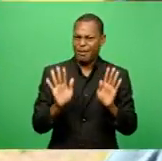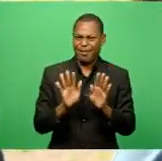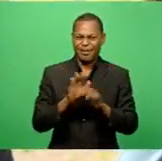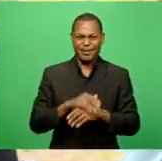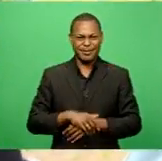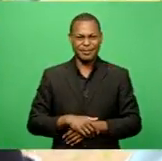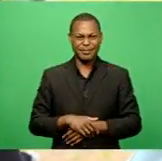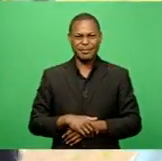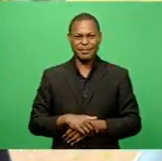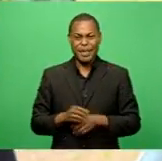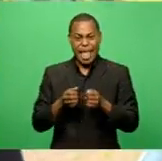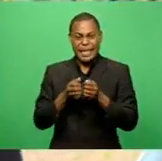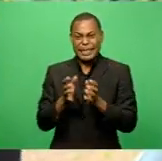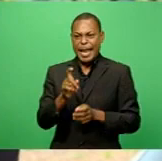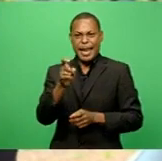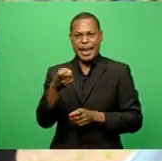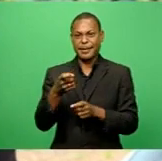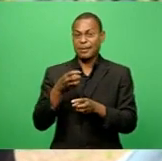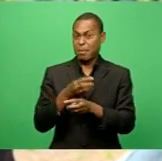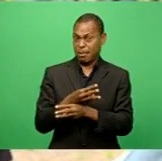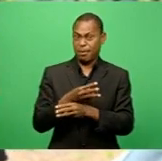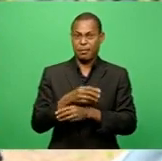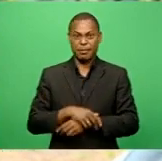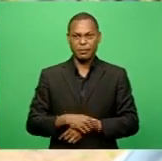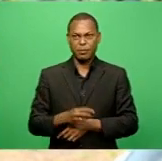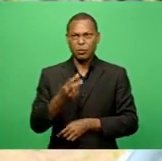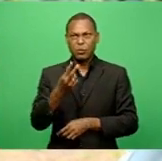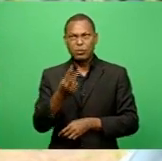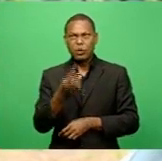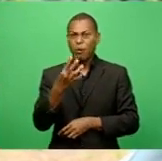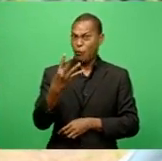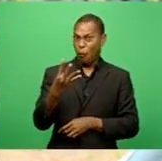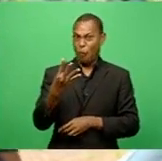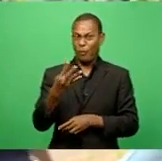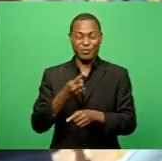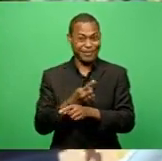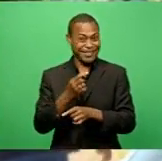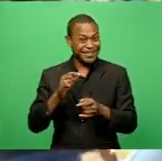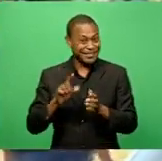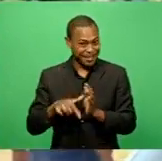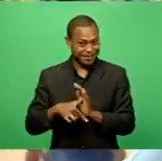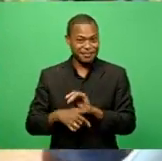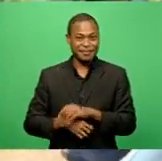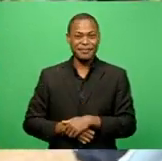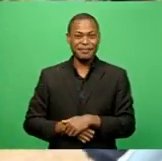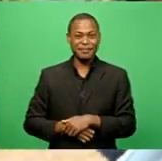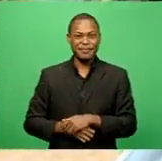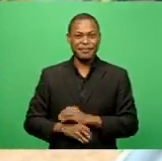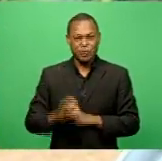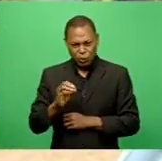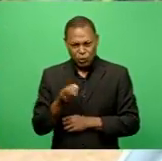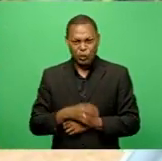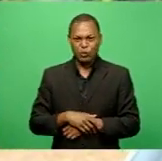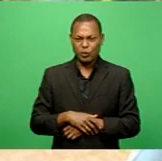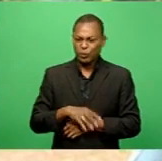It starts again next month in about 4 weeks' time. So obviously there needs to be some quick